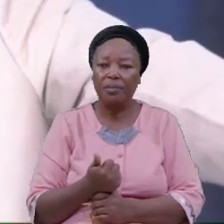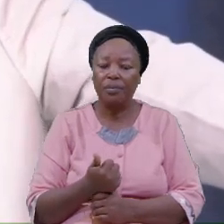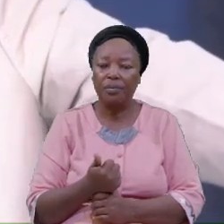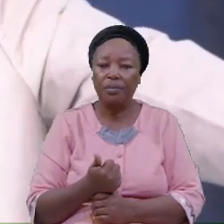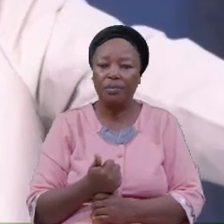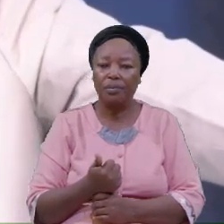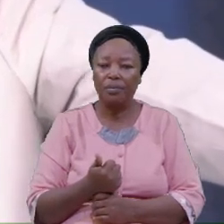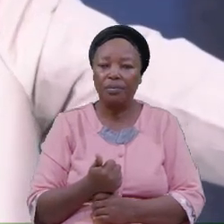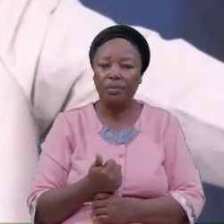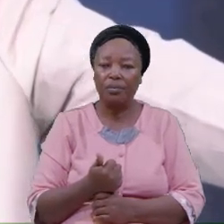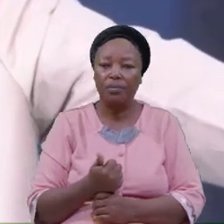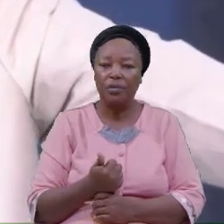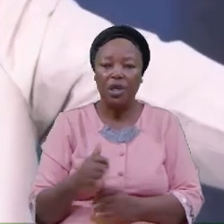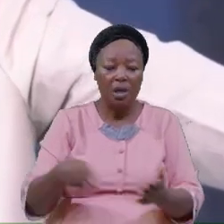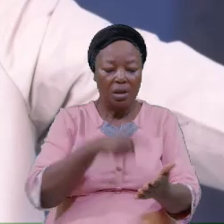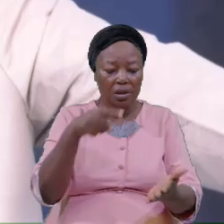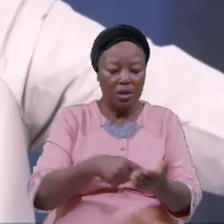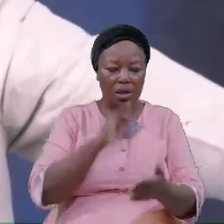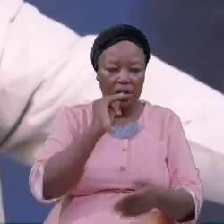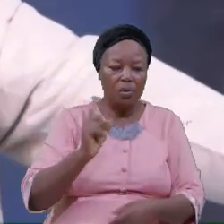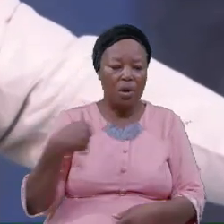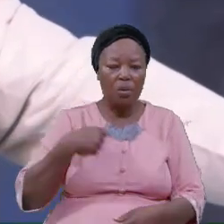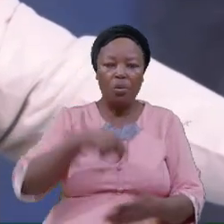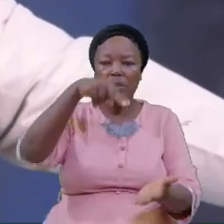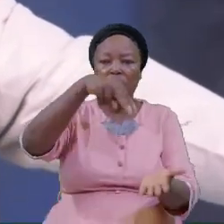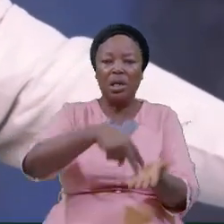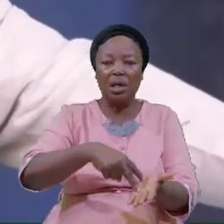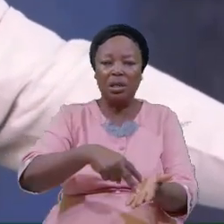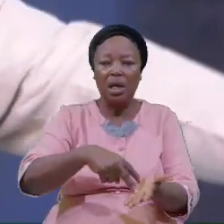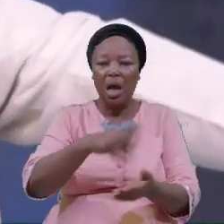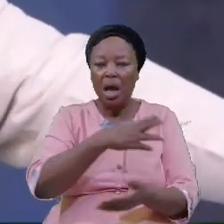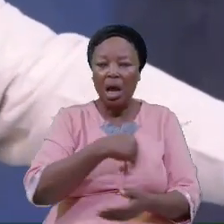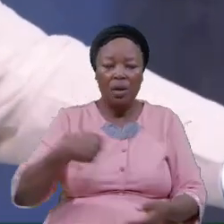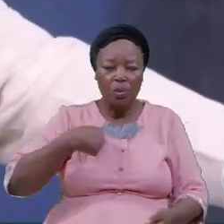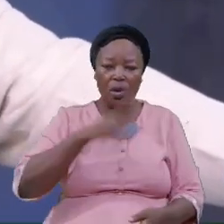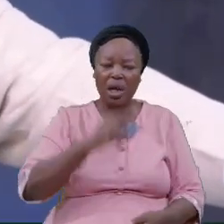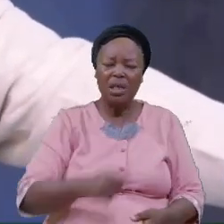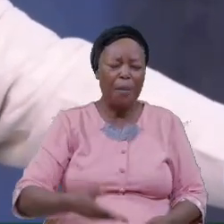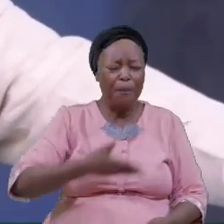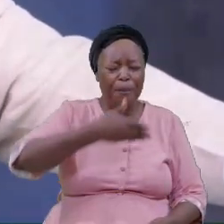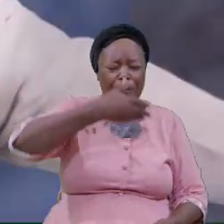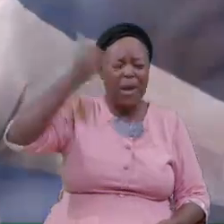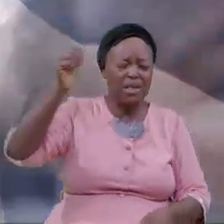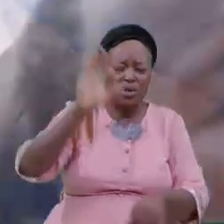This is where we stand. We have the best doctrine in time.